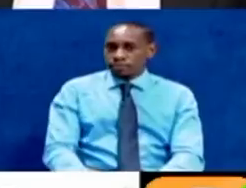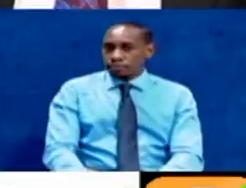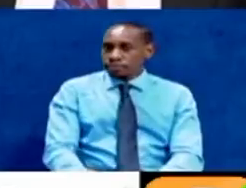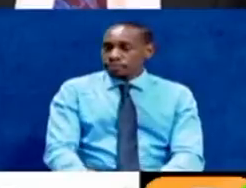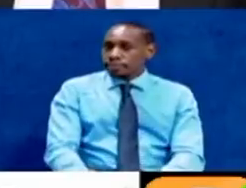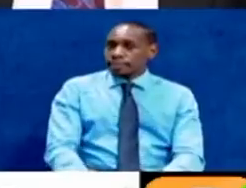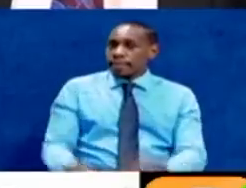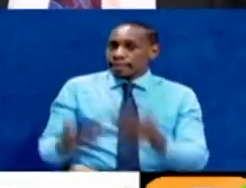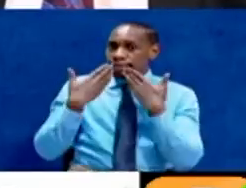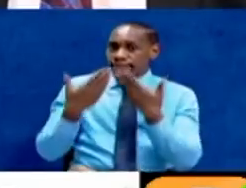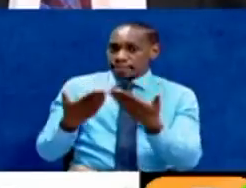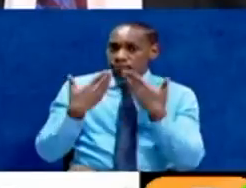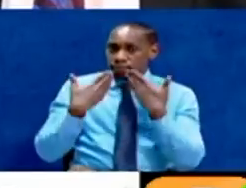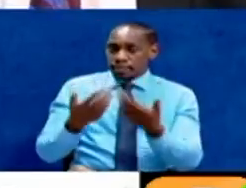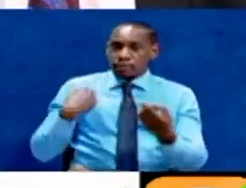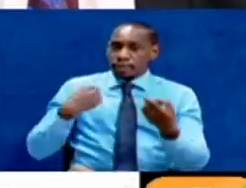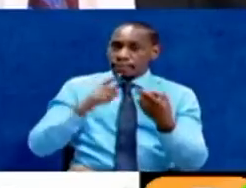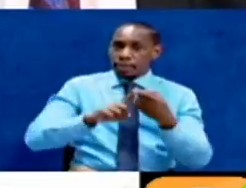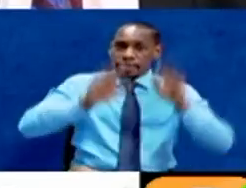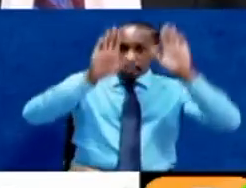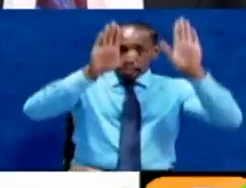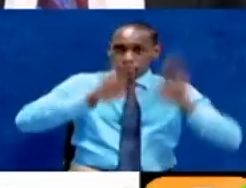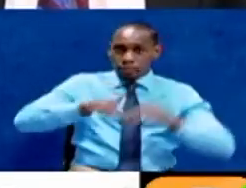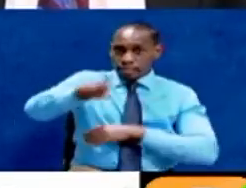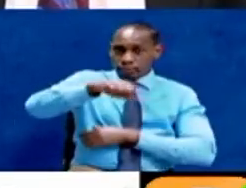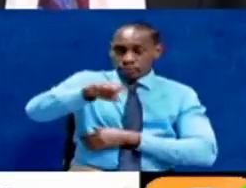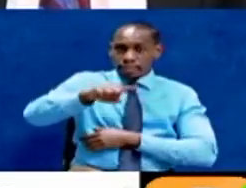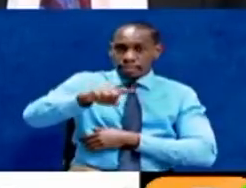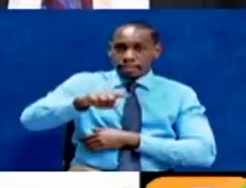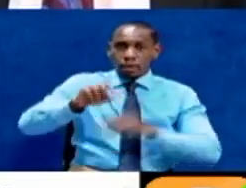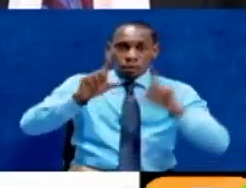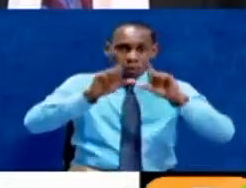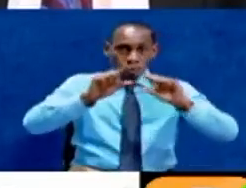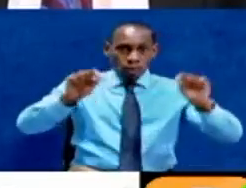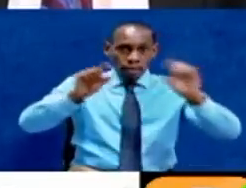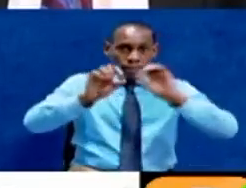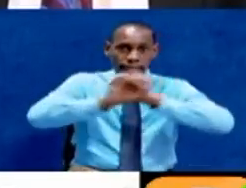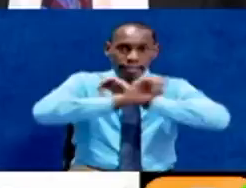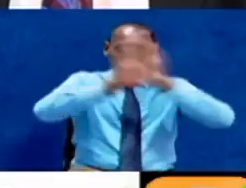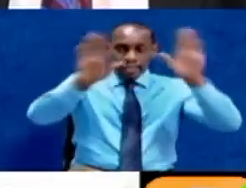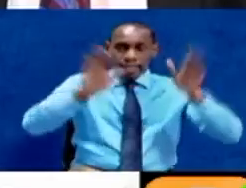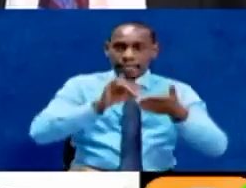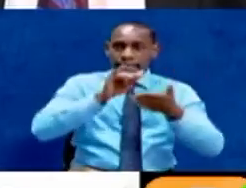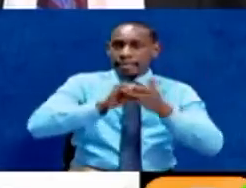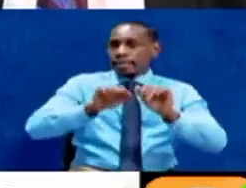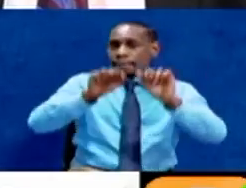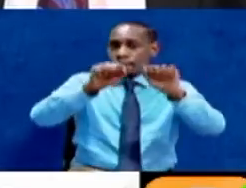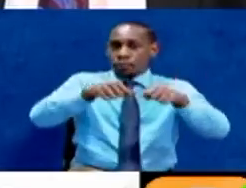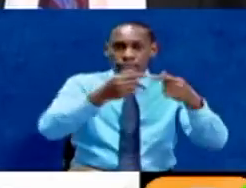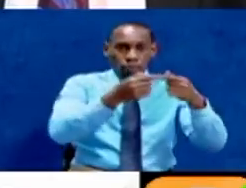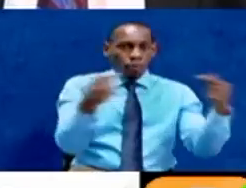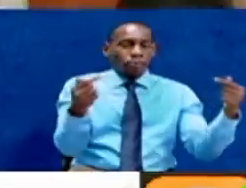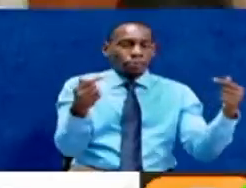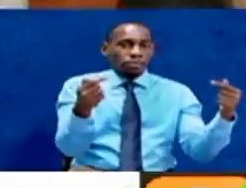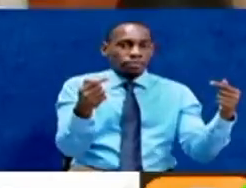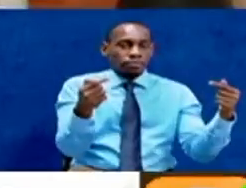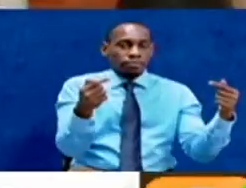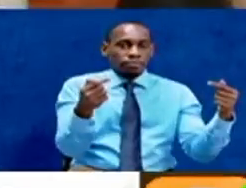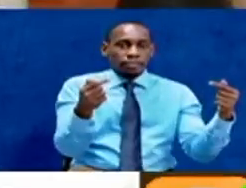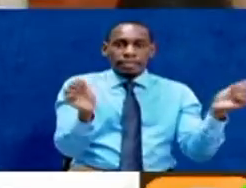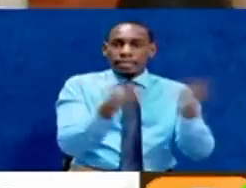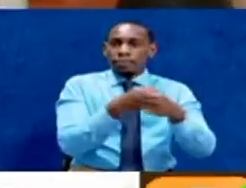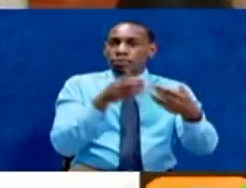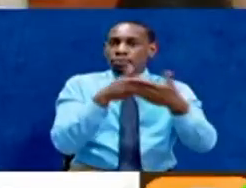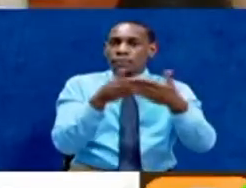Thank you, Ahiga. First and foremost, it's important for us to make one point clear. You can actually oppose. Nothing